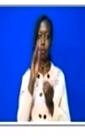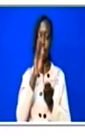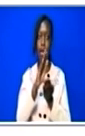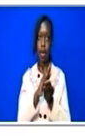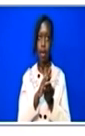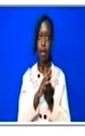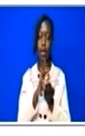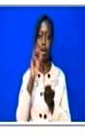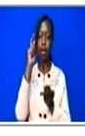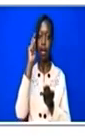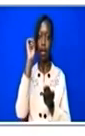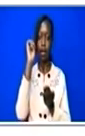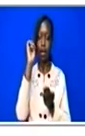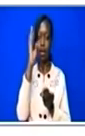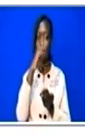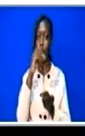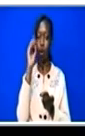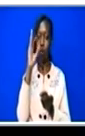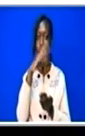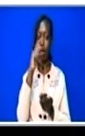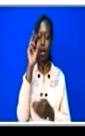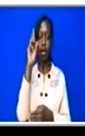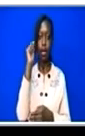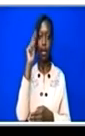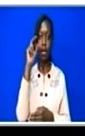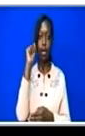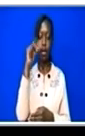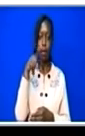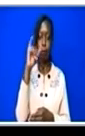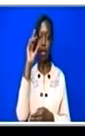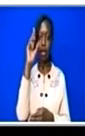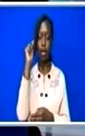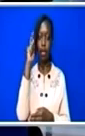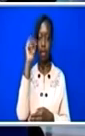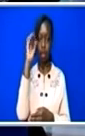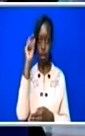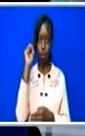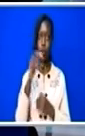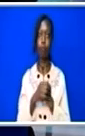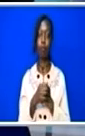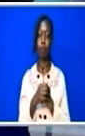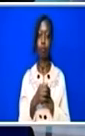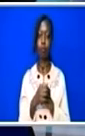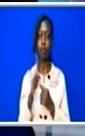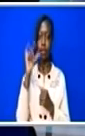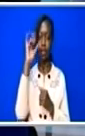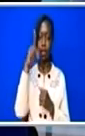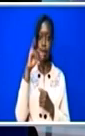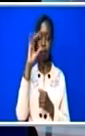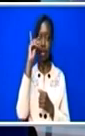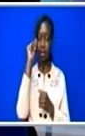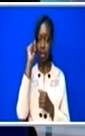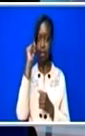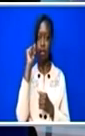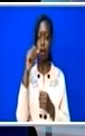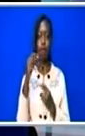of transpiration. Yes. All right. You get it? Okay, So yes. you can see these lipids are very, very important Yes. in